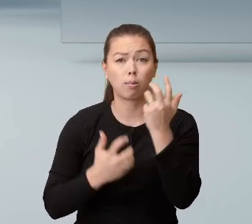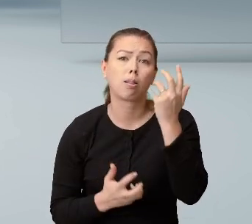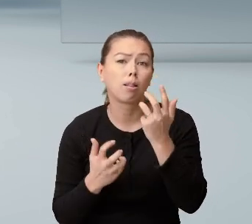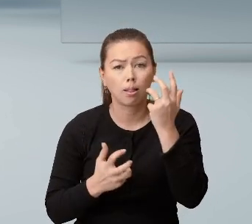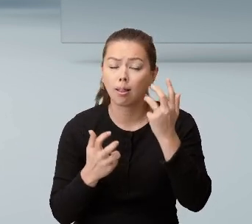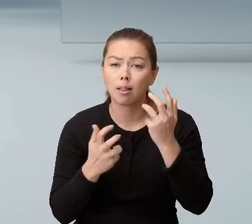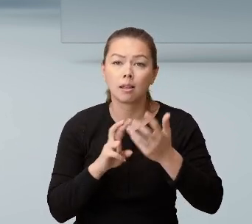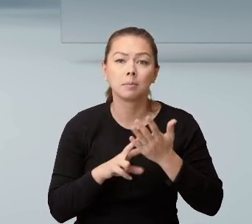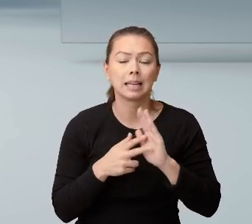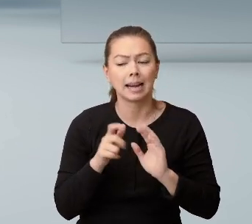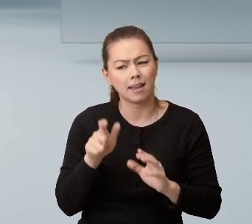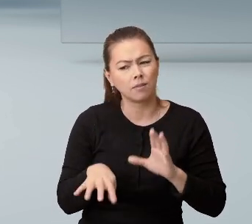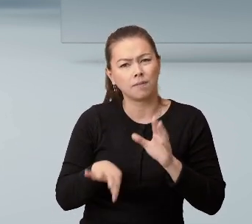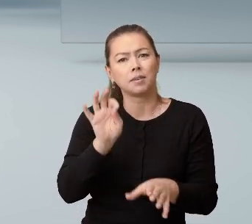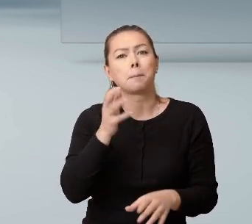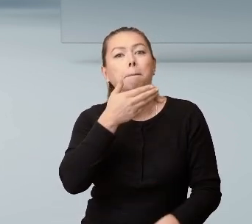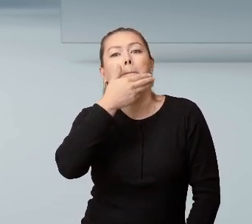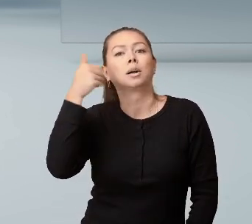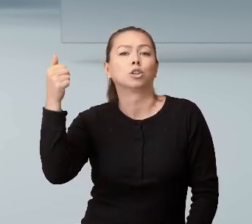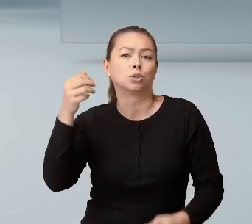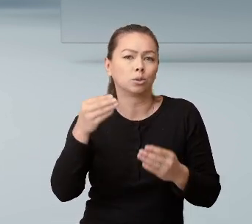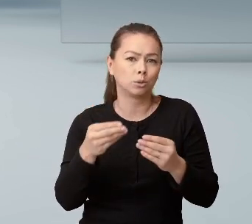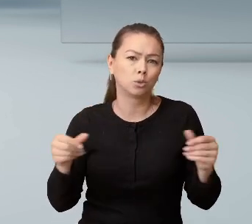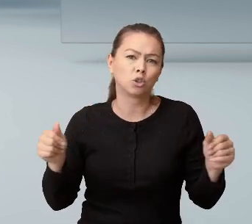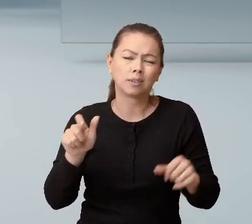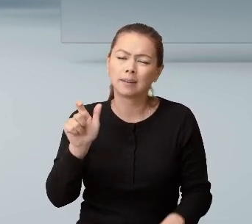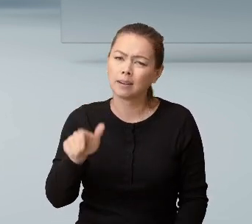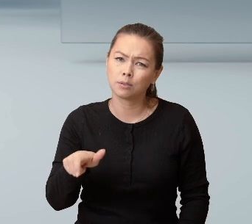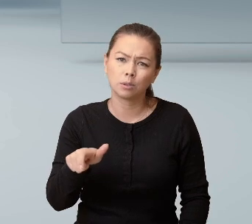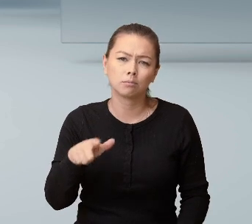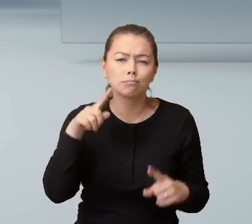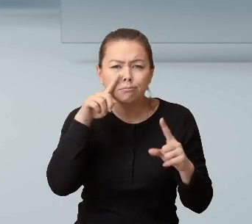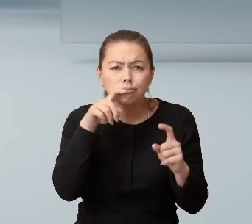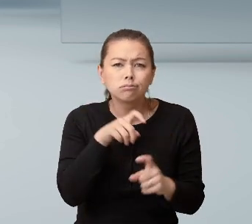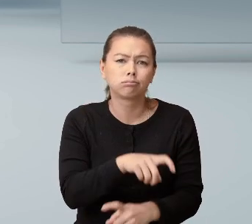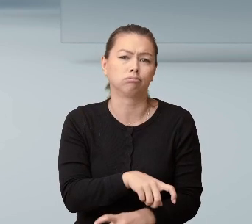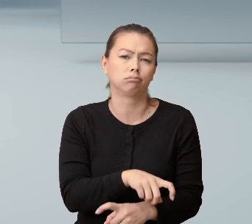a better way to come together to find a solution here.